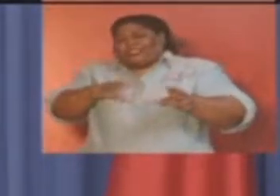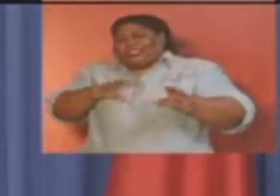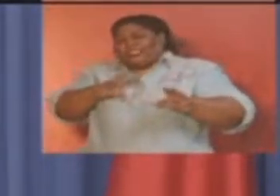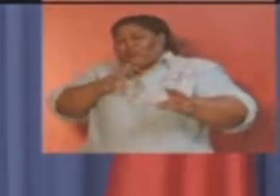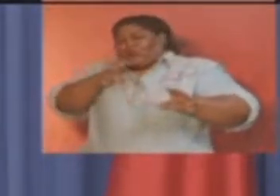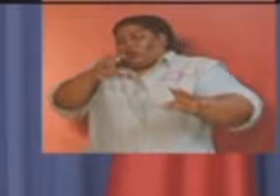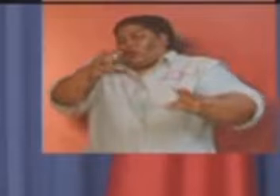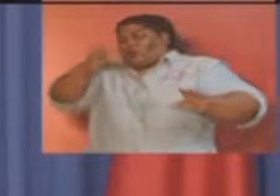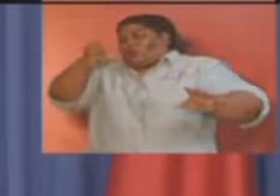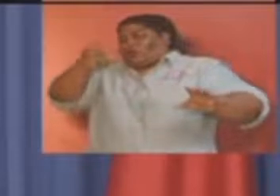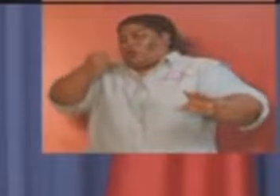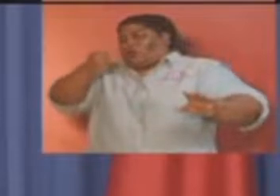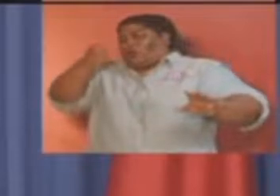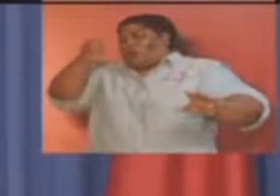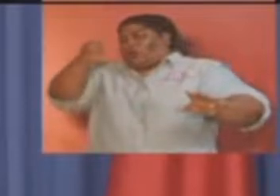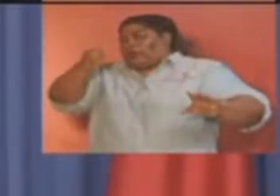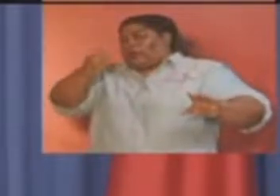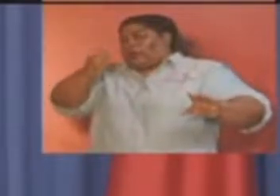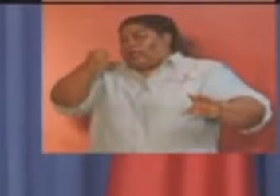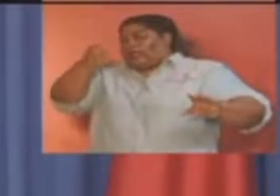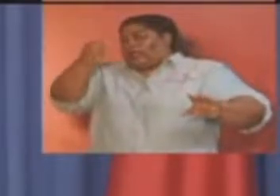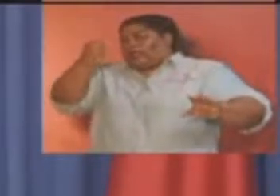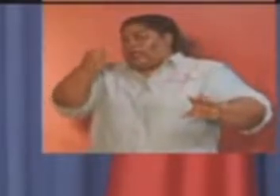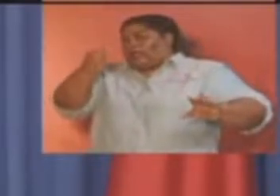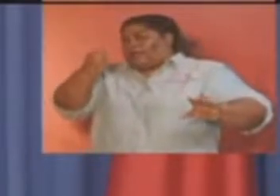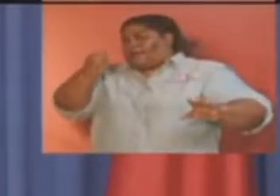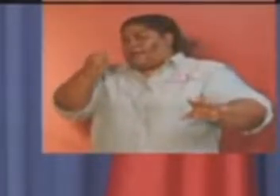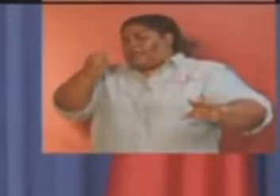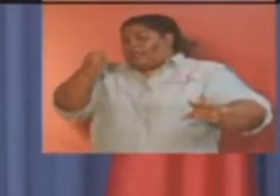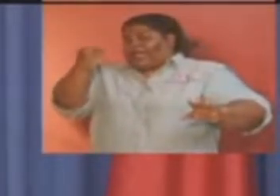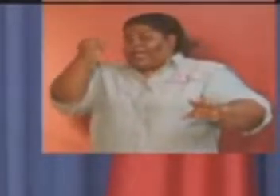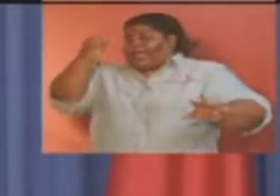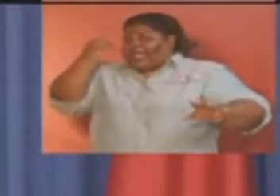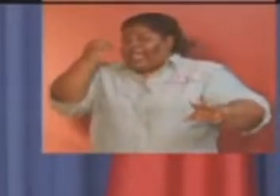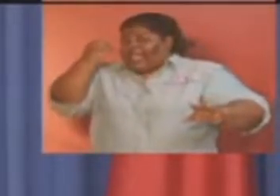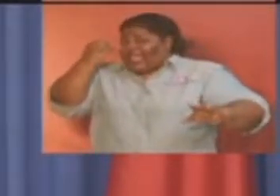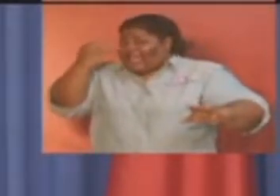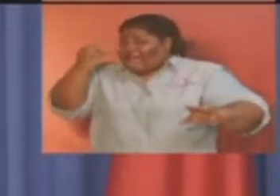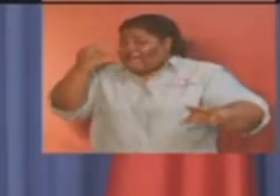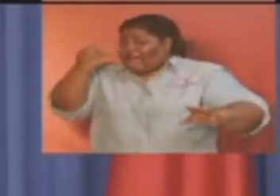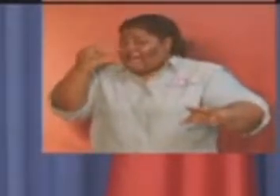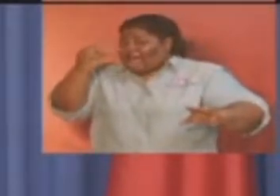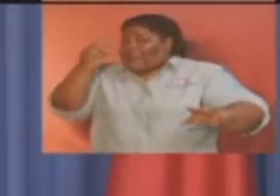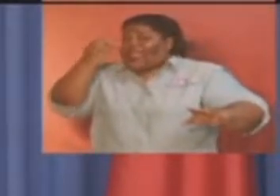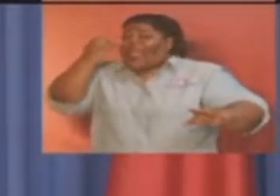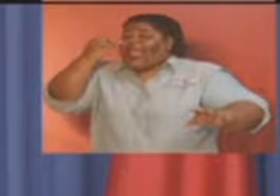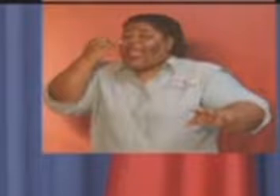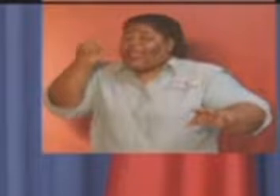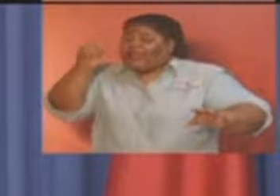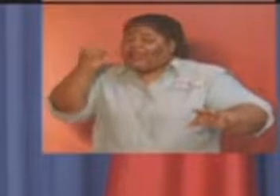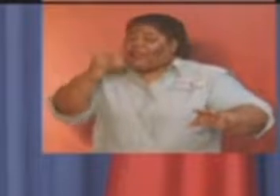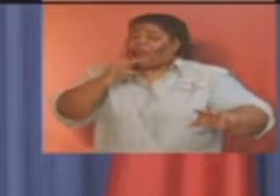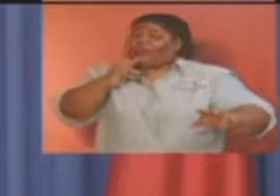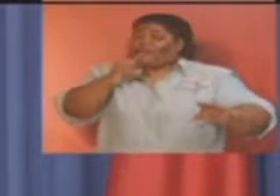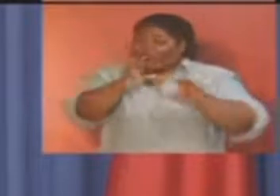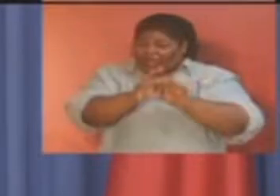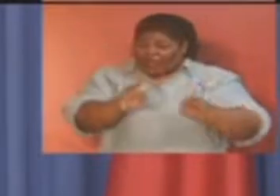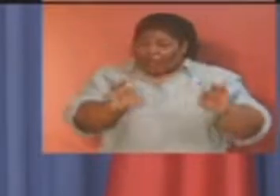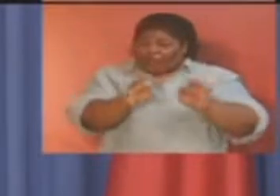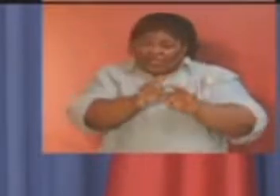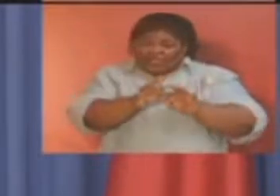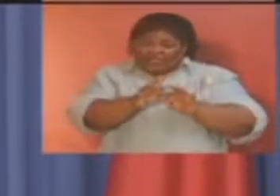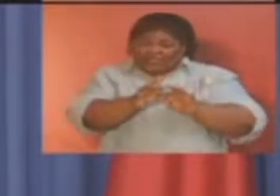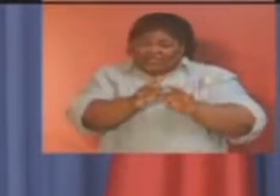only emergency services for dental and ophthalmology and occupational and physical therapy.